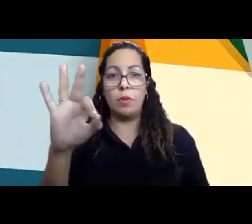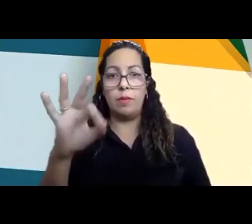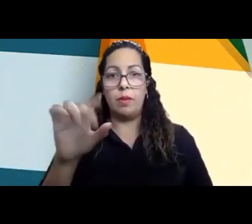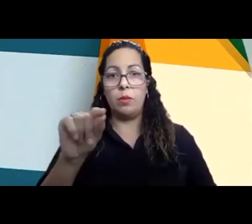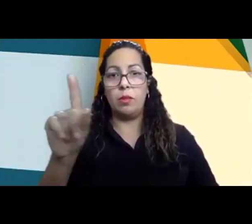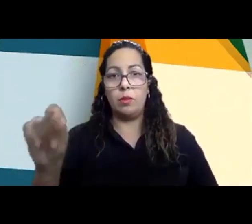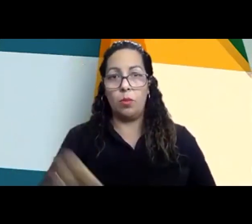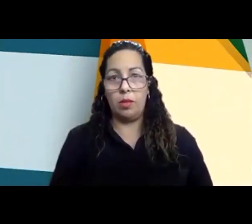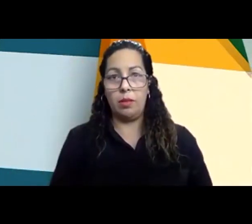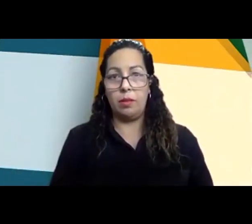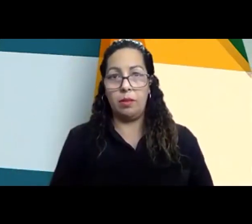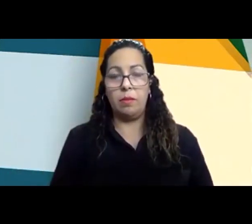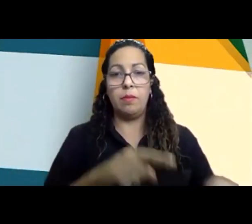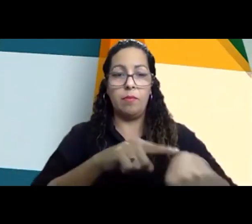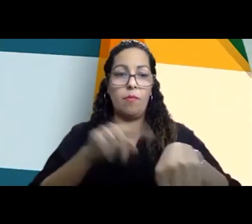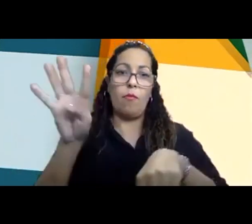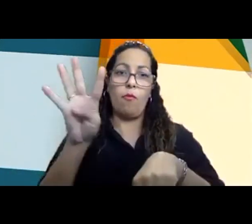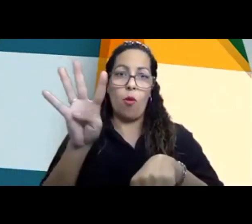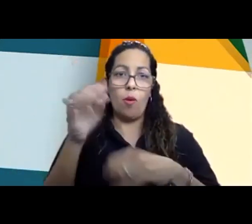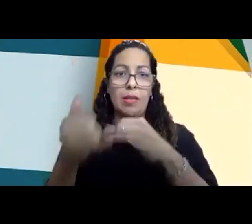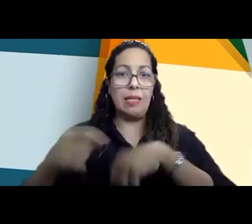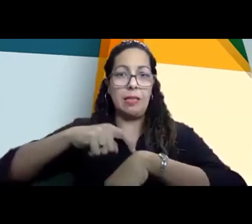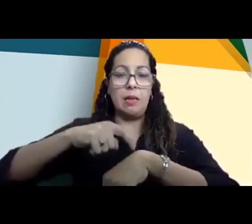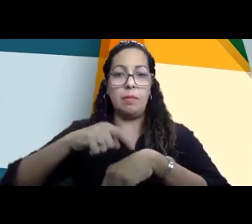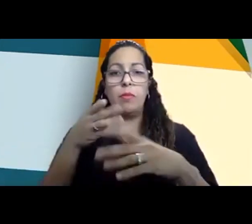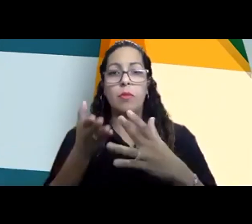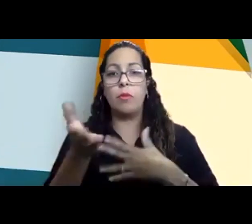2020 at 4 p.m. to the electronic